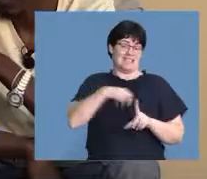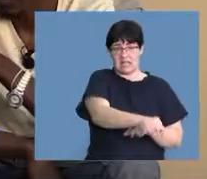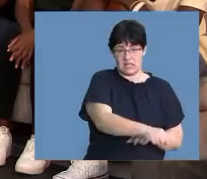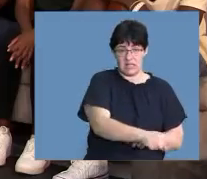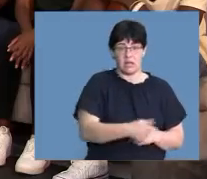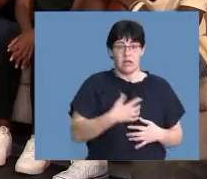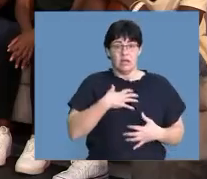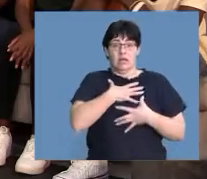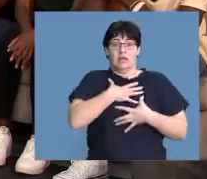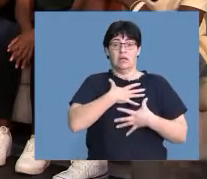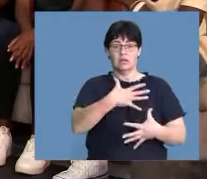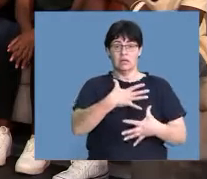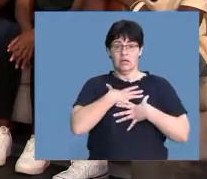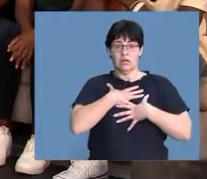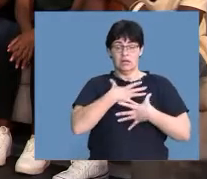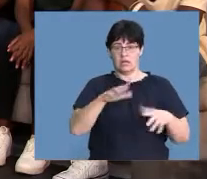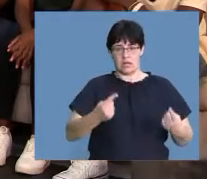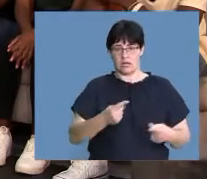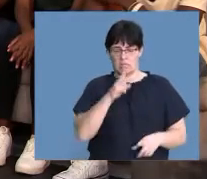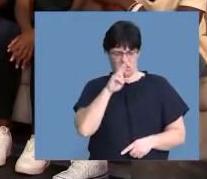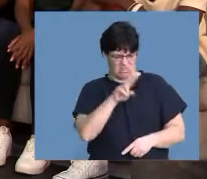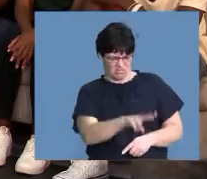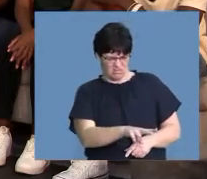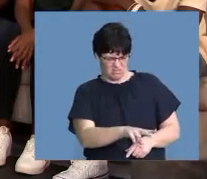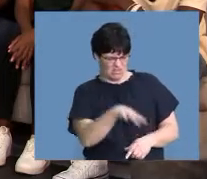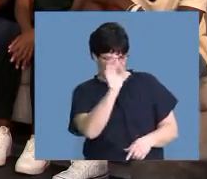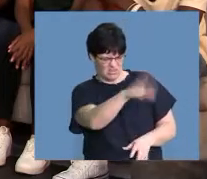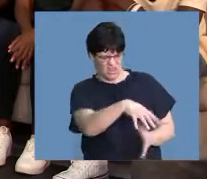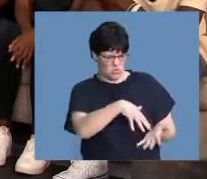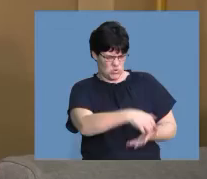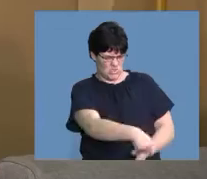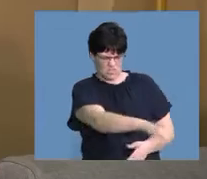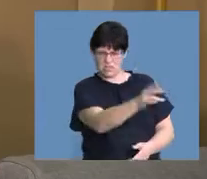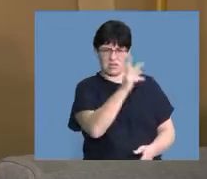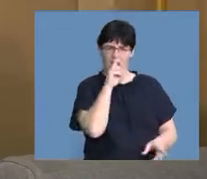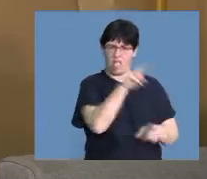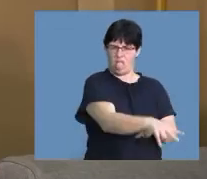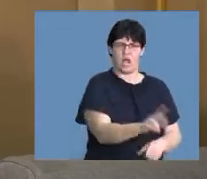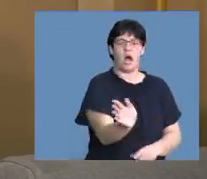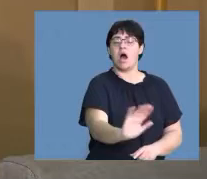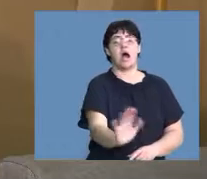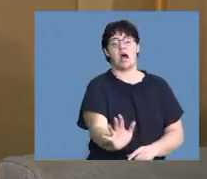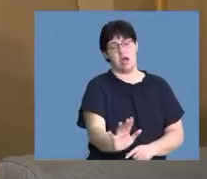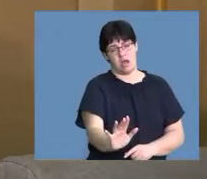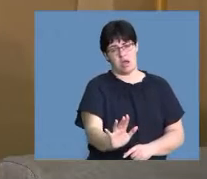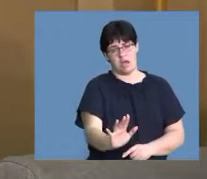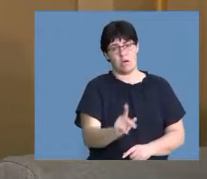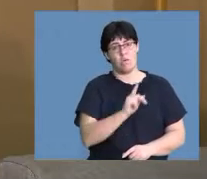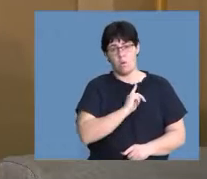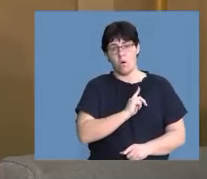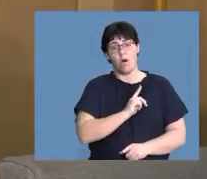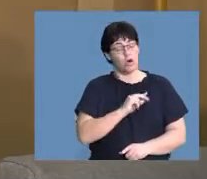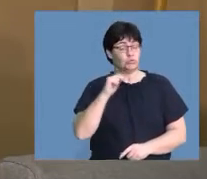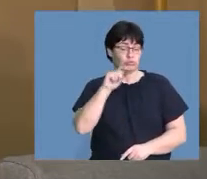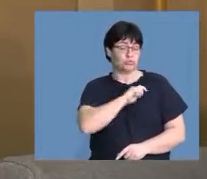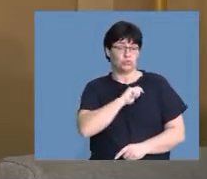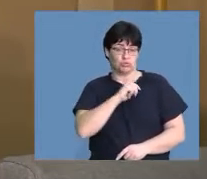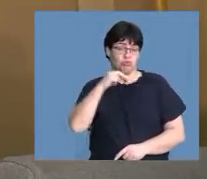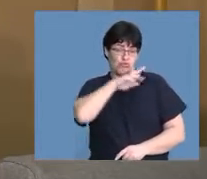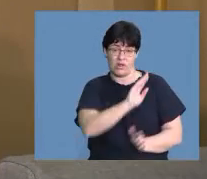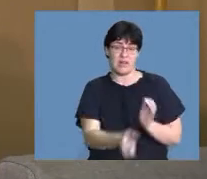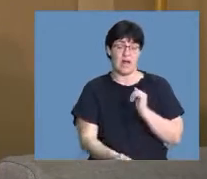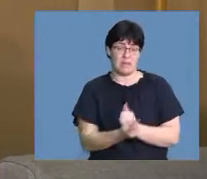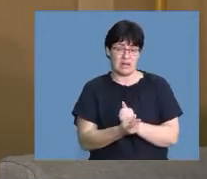real. And please don't look down on people who are having a panic attack because it's very, very real. And the signs